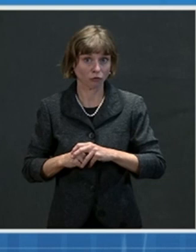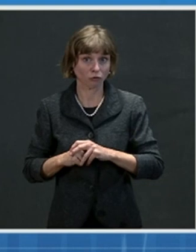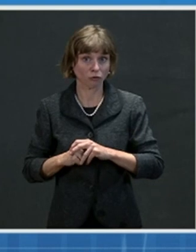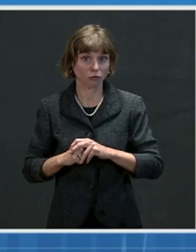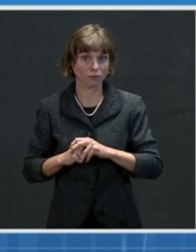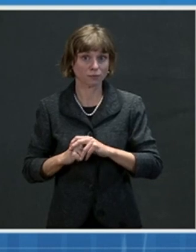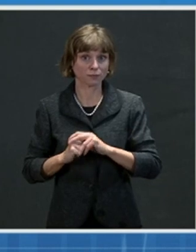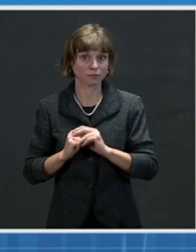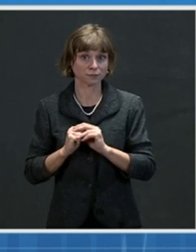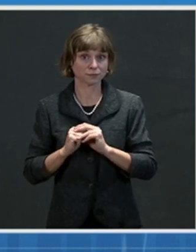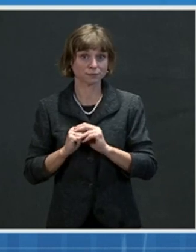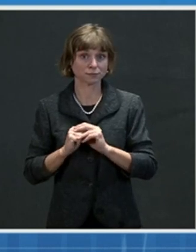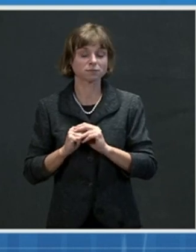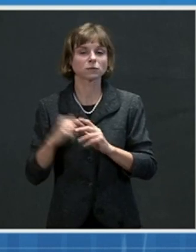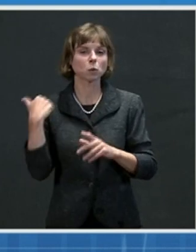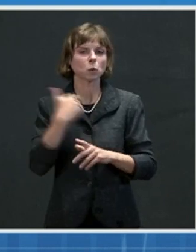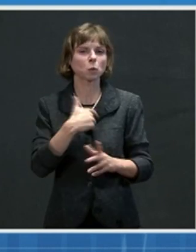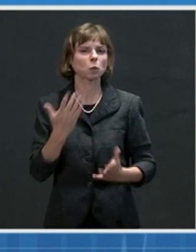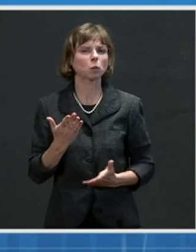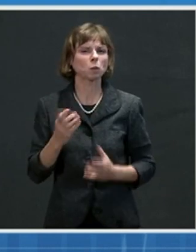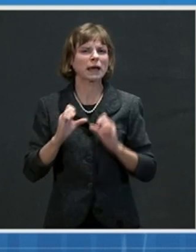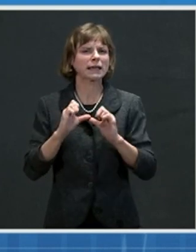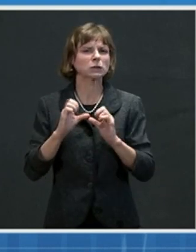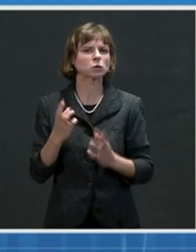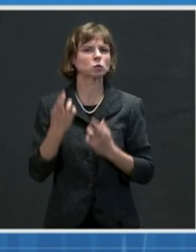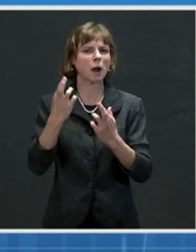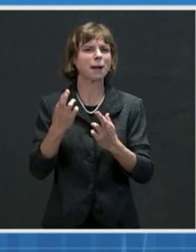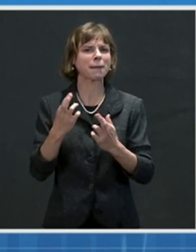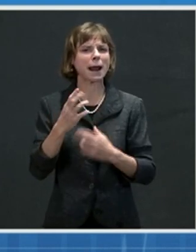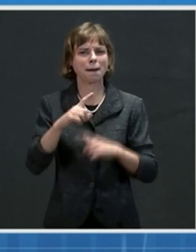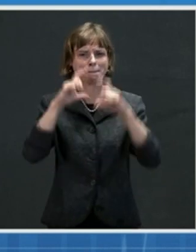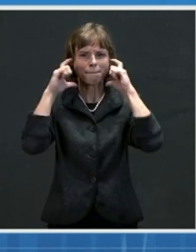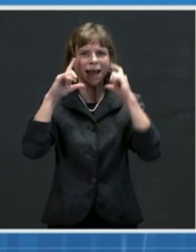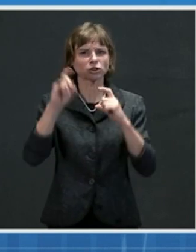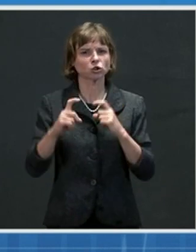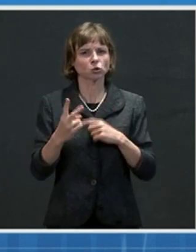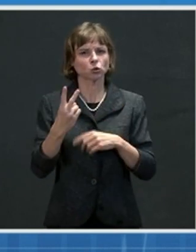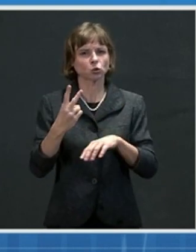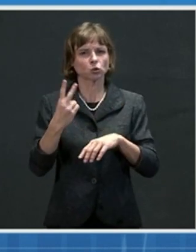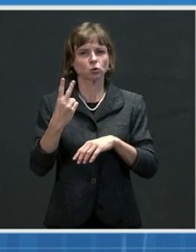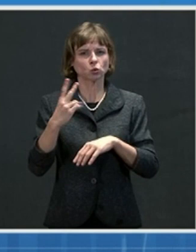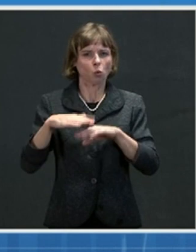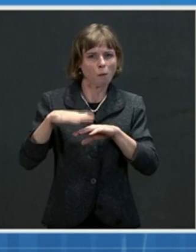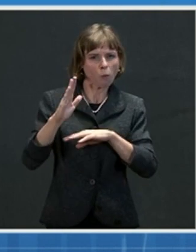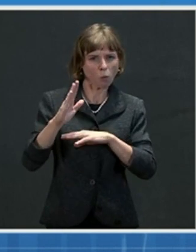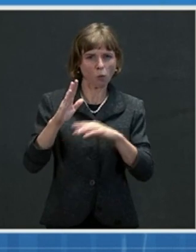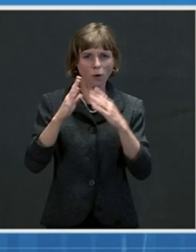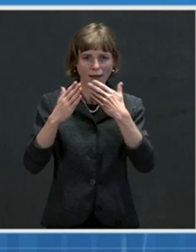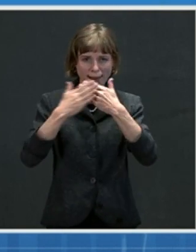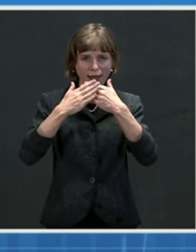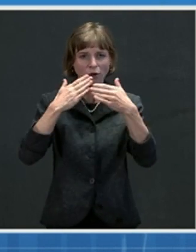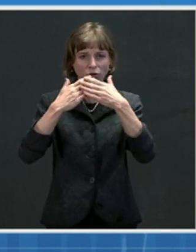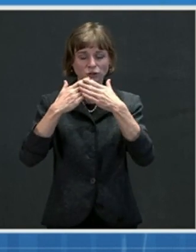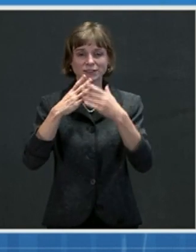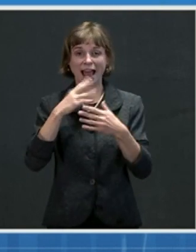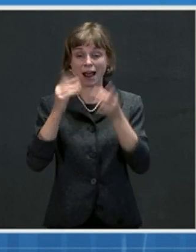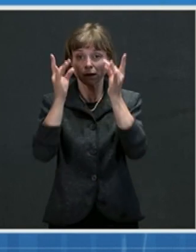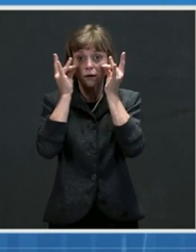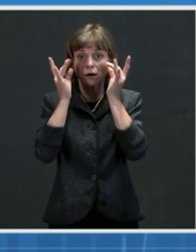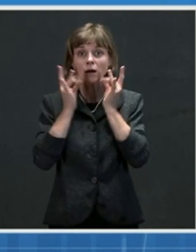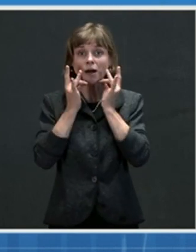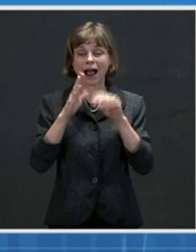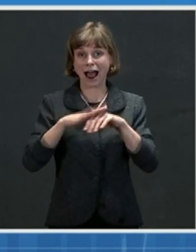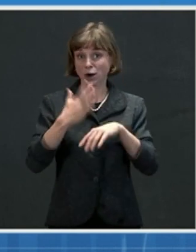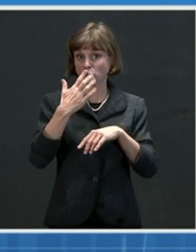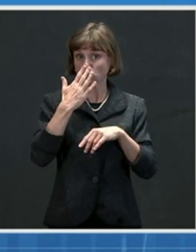to recommend that masks should have 2 or more layers, completely cover your nose and mouth, and fit snugly against your nose and the sides